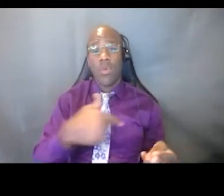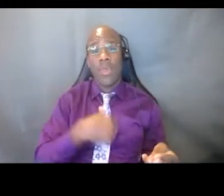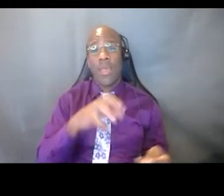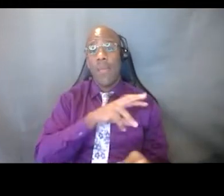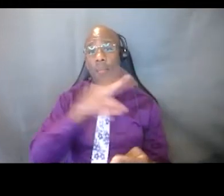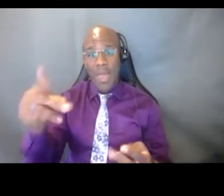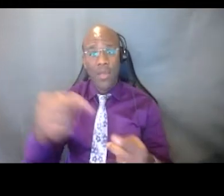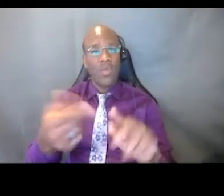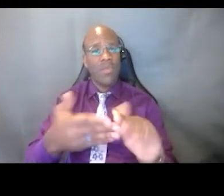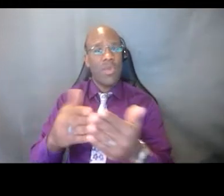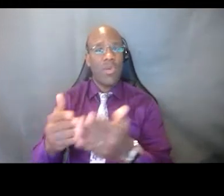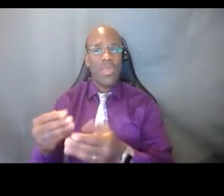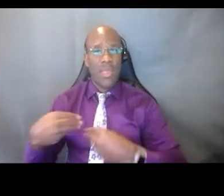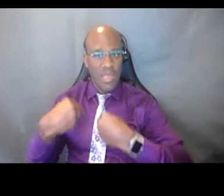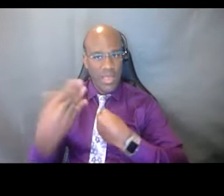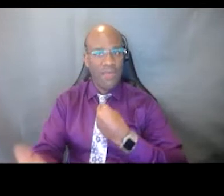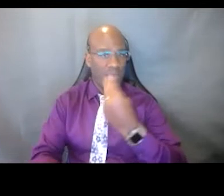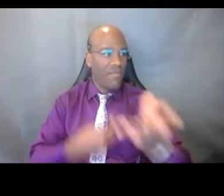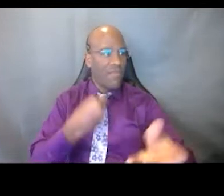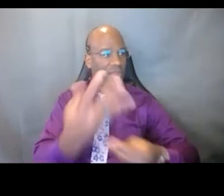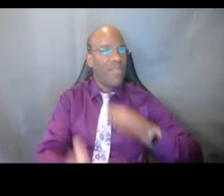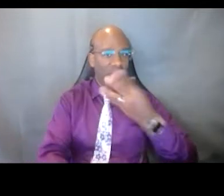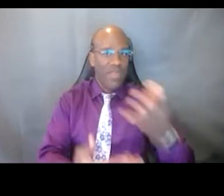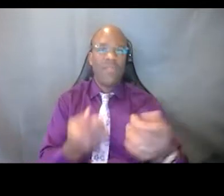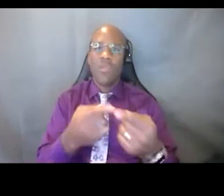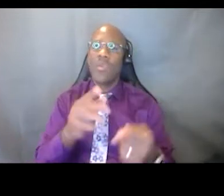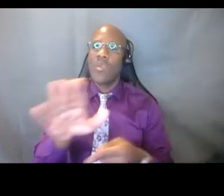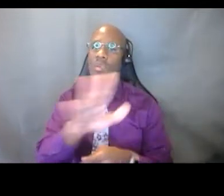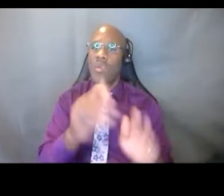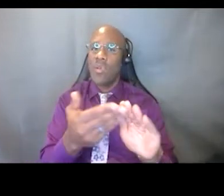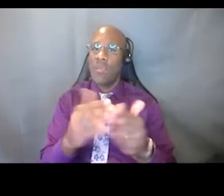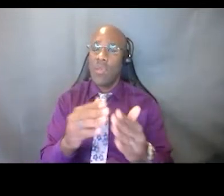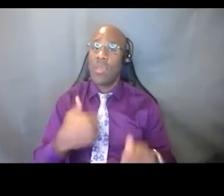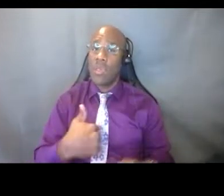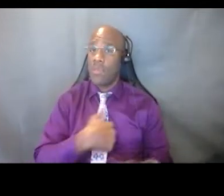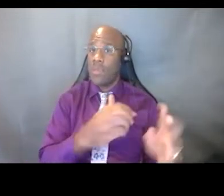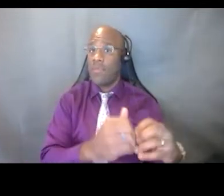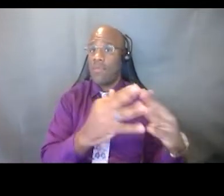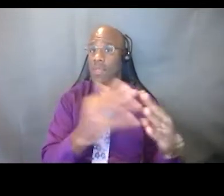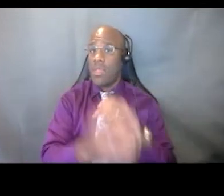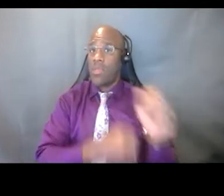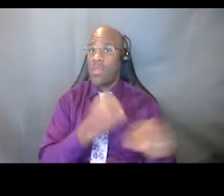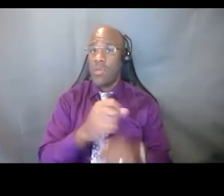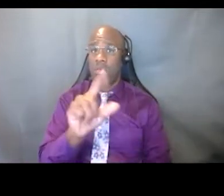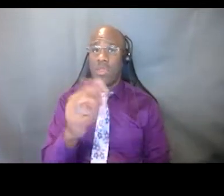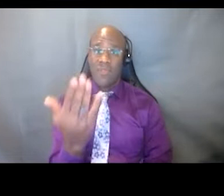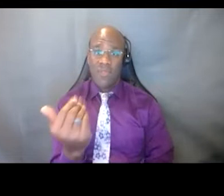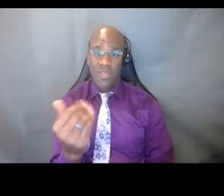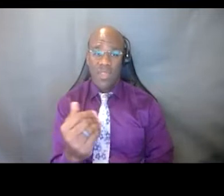founded in 2015 in order to meet the unique needs for Black children who